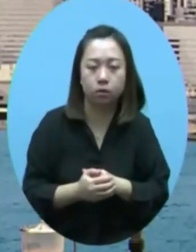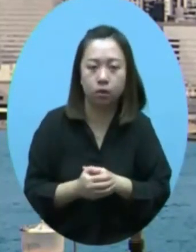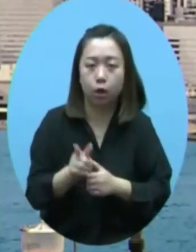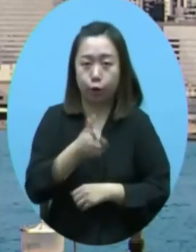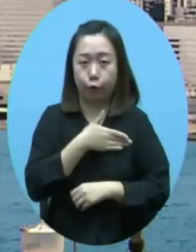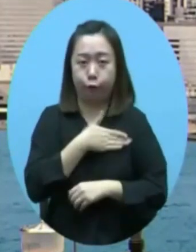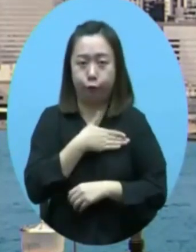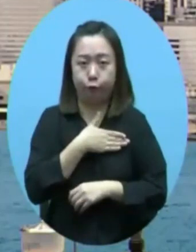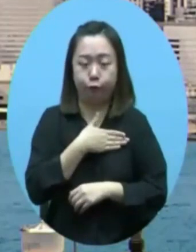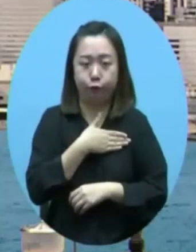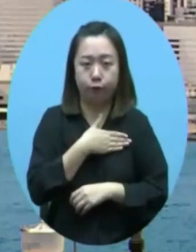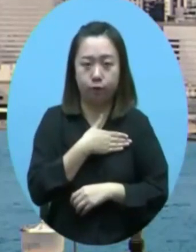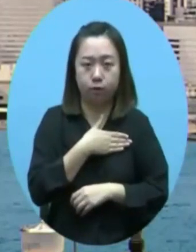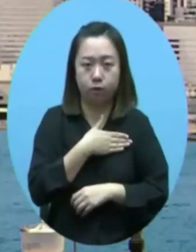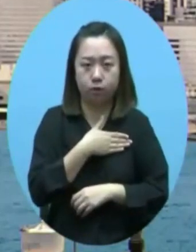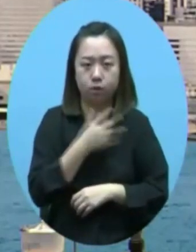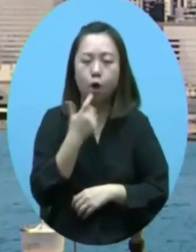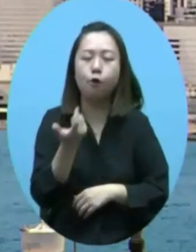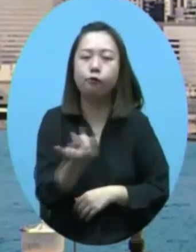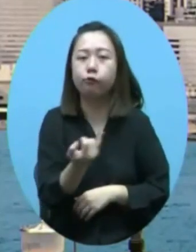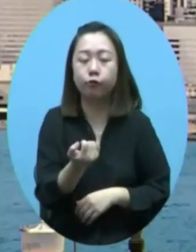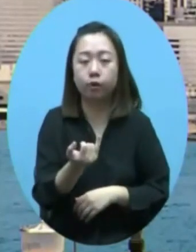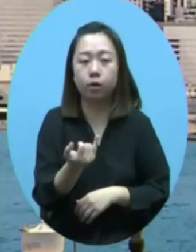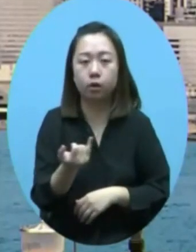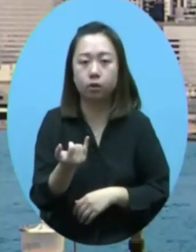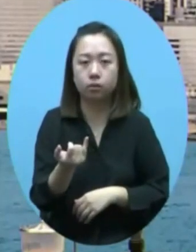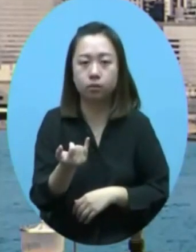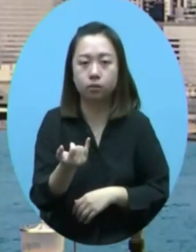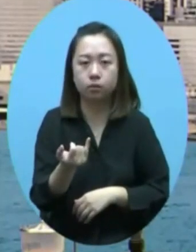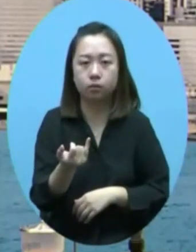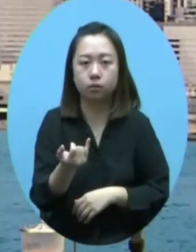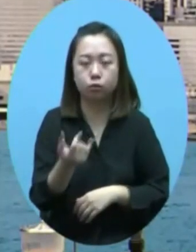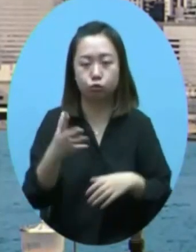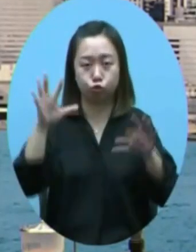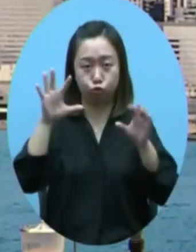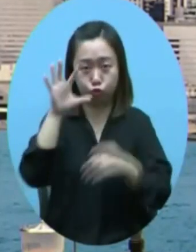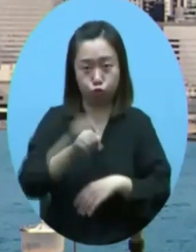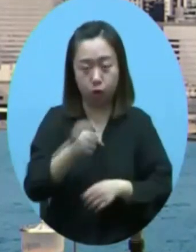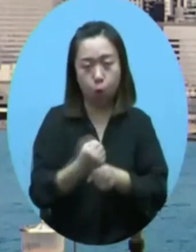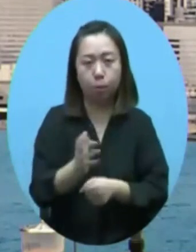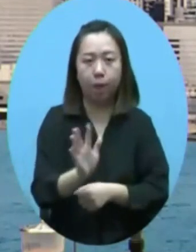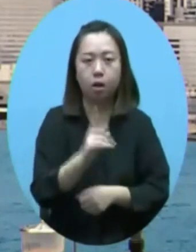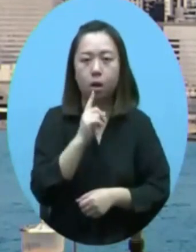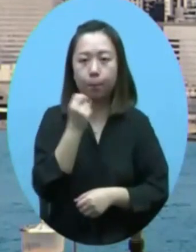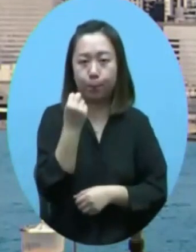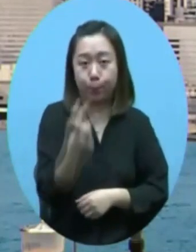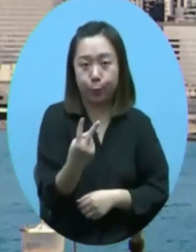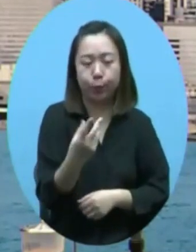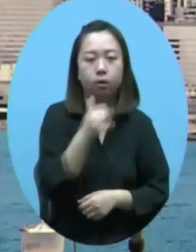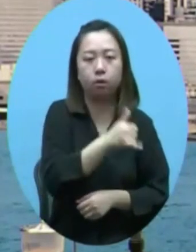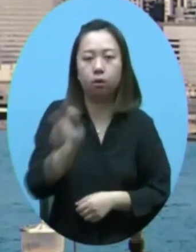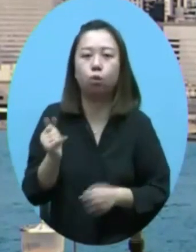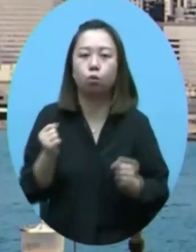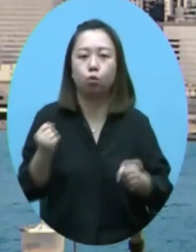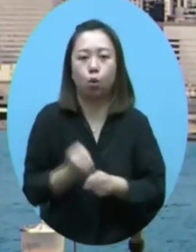do. Regarding their staff, some of the staff are not full-timers,